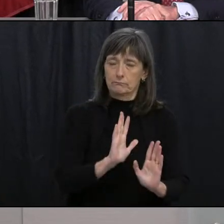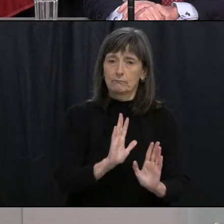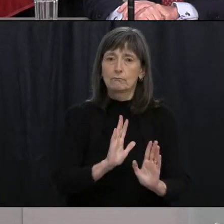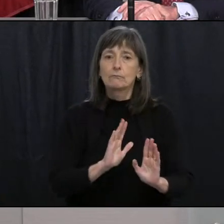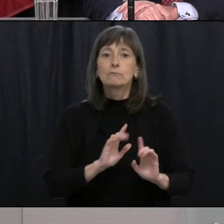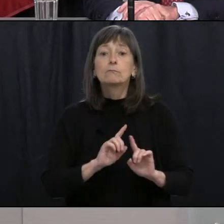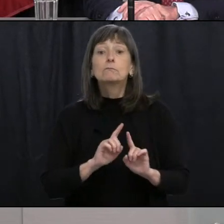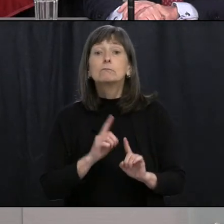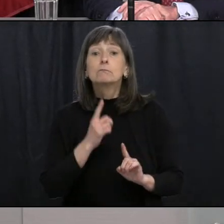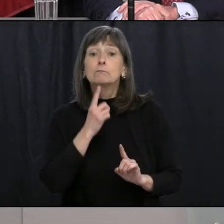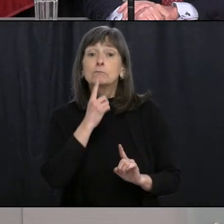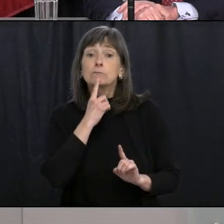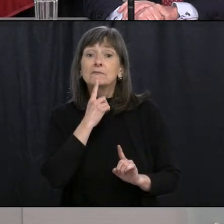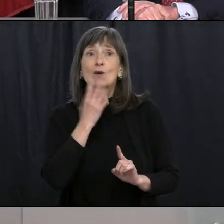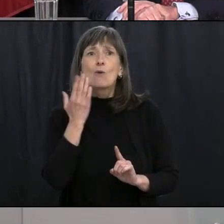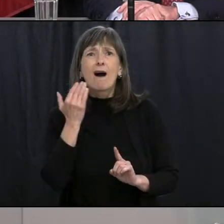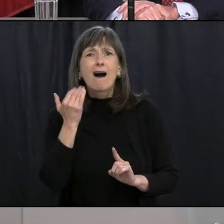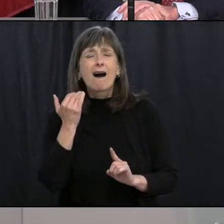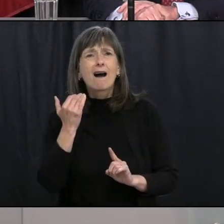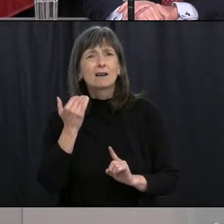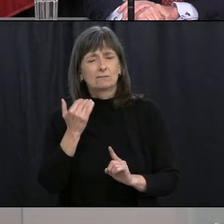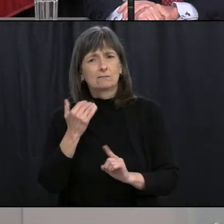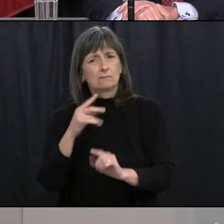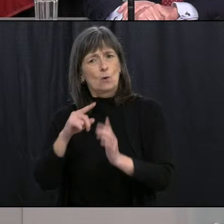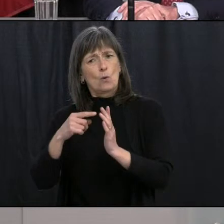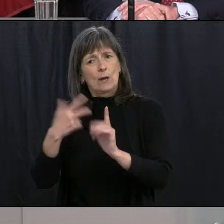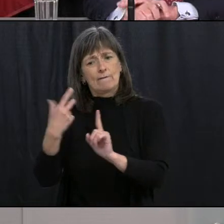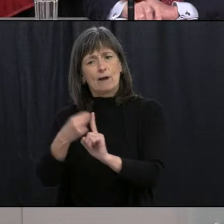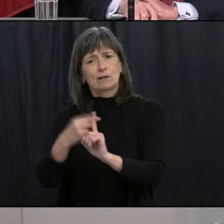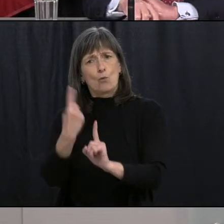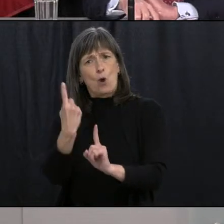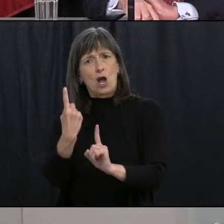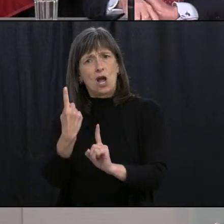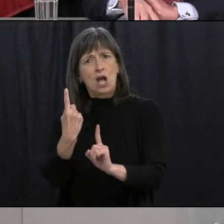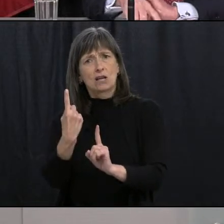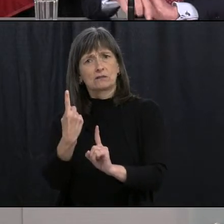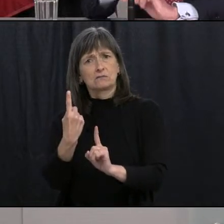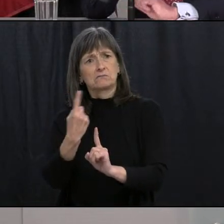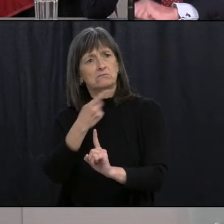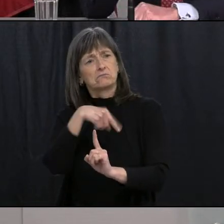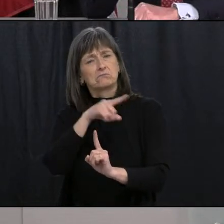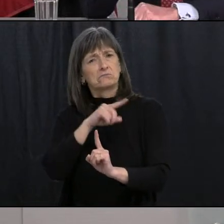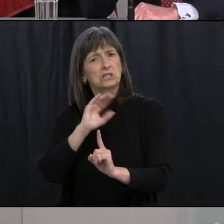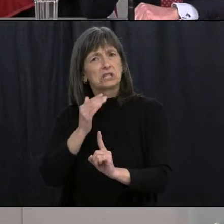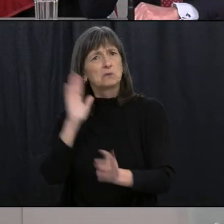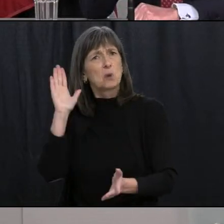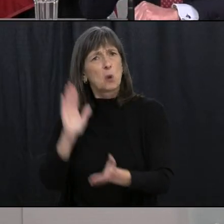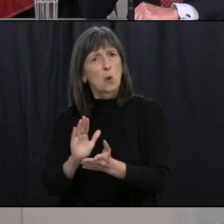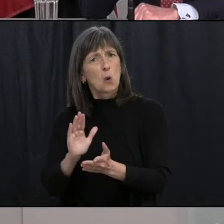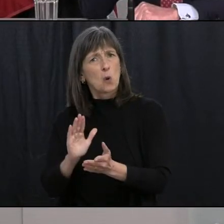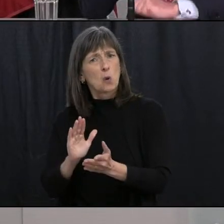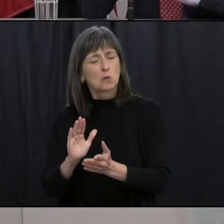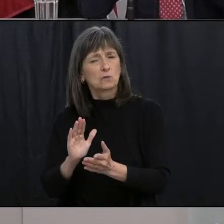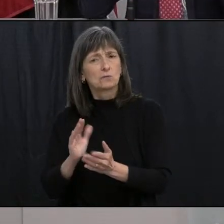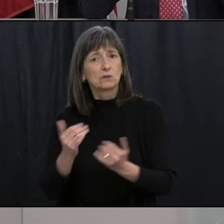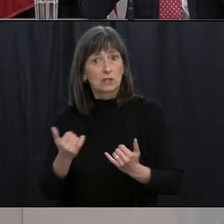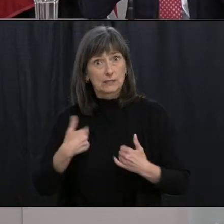demand for first dose appointments has dropped. Are we seeing anything similar here in terms of demand decreasing for those first shot